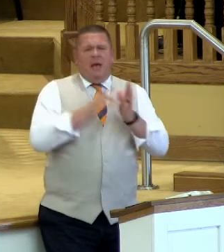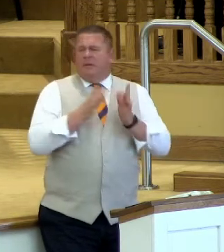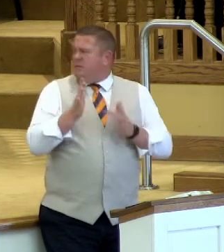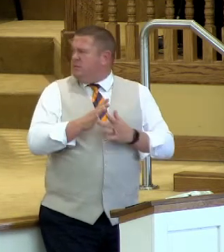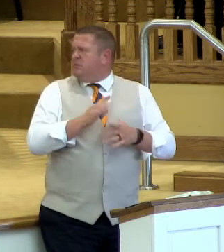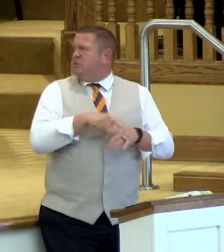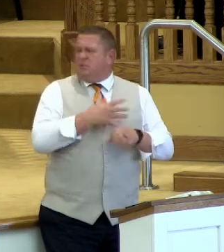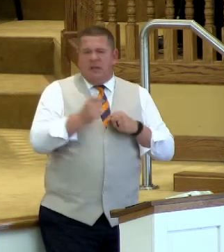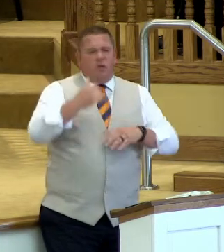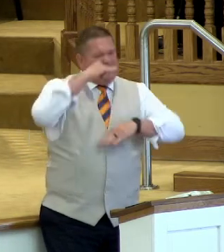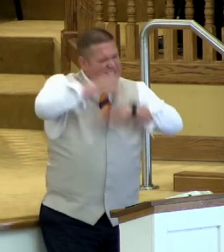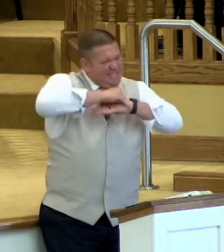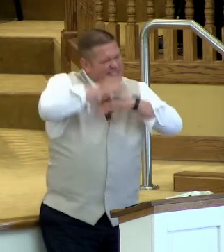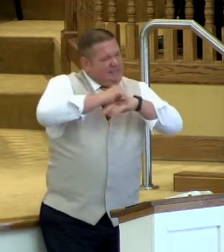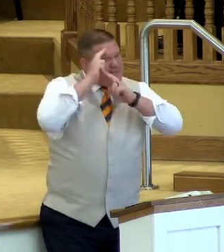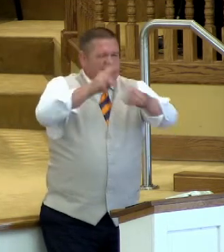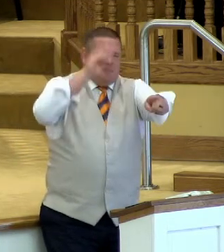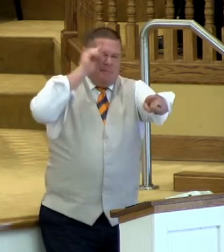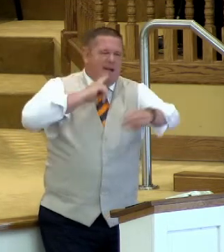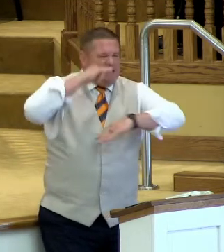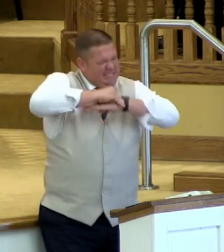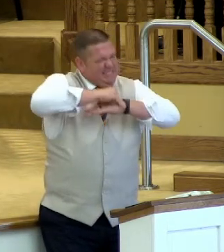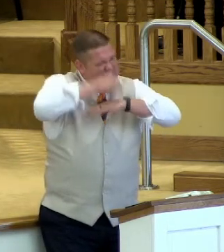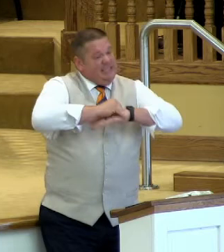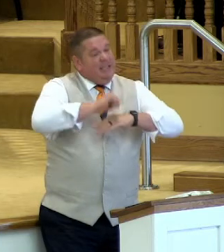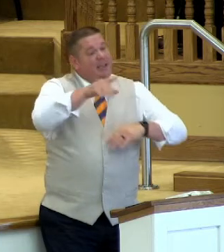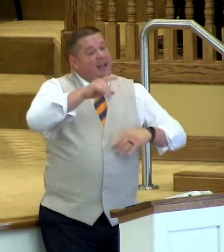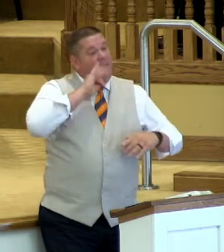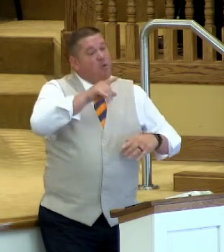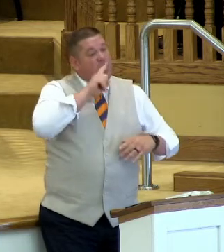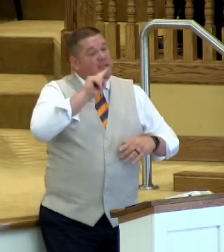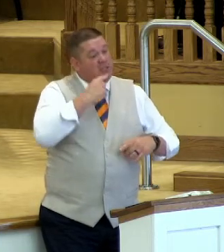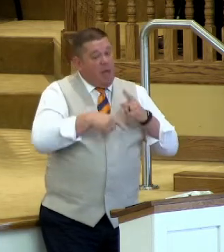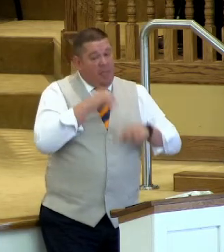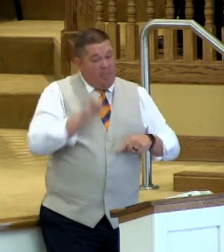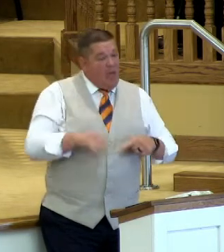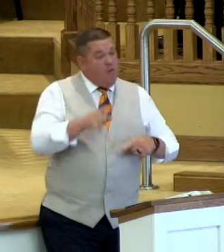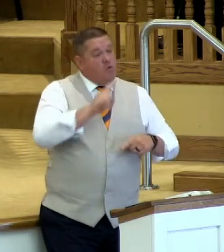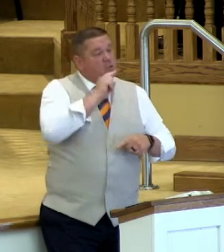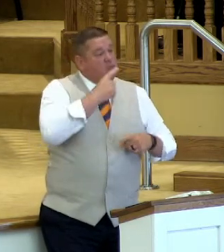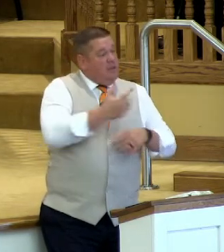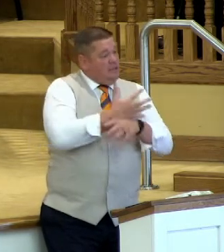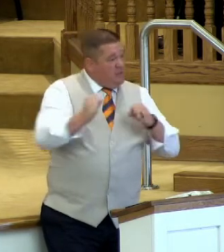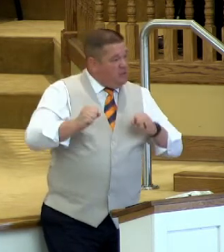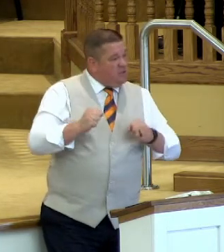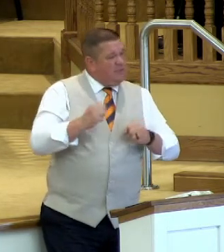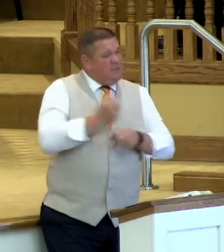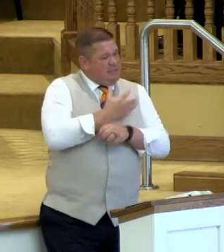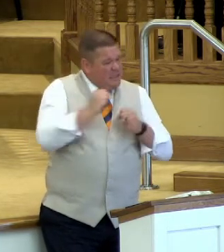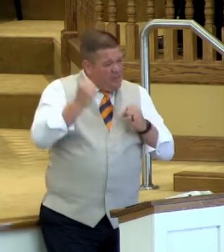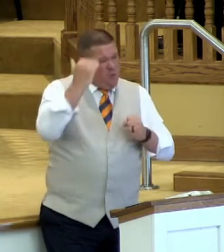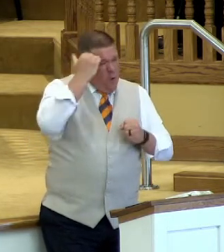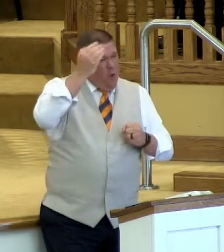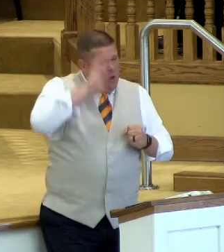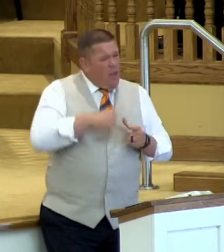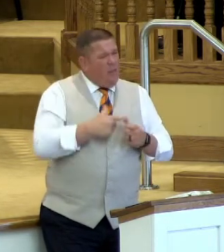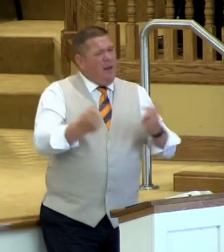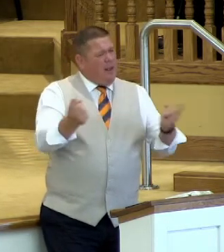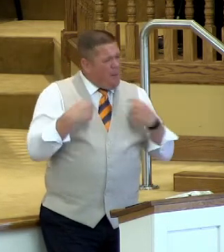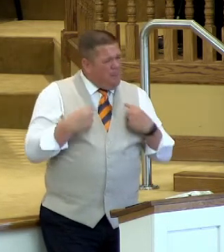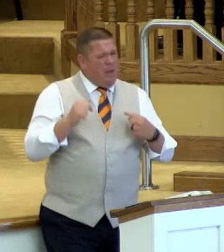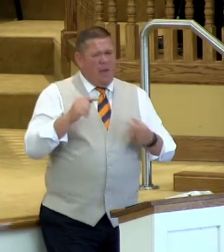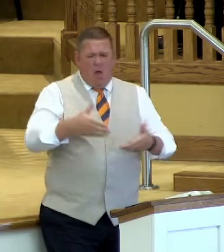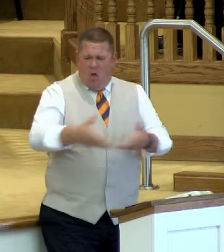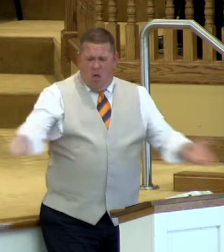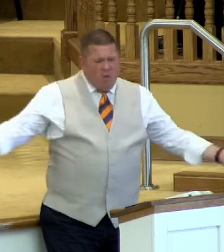Jesus in your heart and ask him for salvation? And if you really are serious about that, if you're serious about getting salvation and getting saved and knowing God, then come